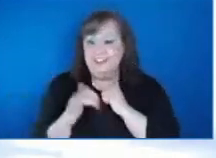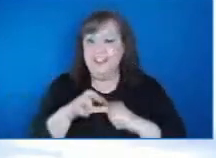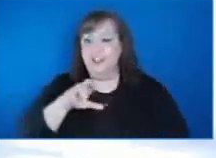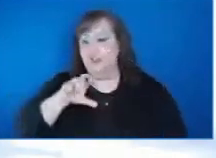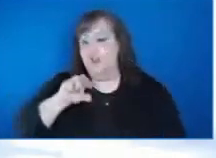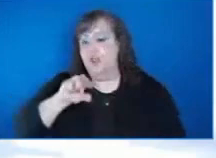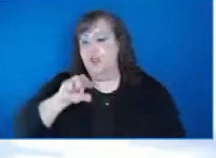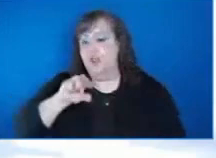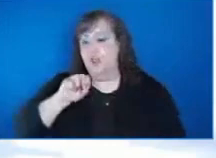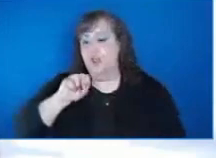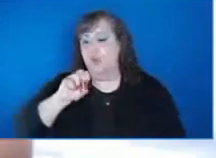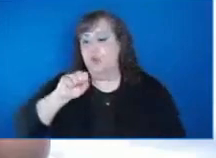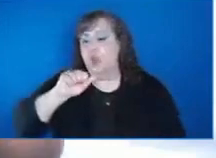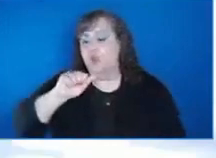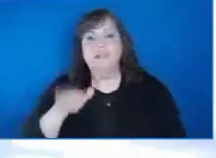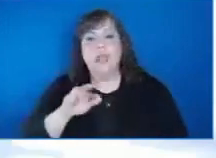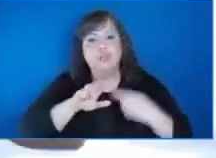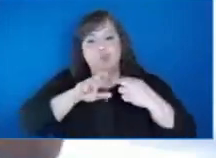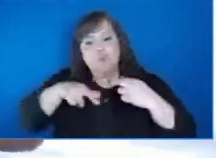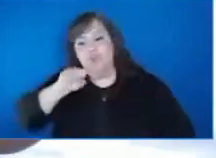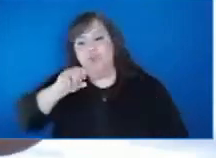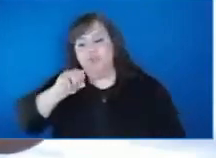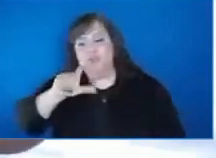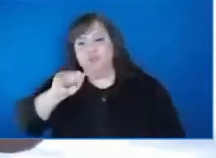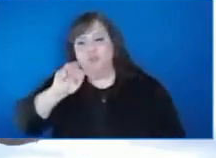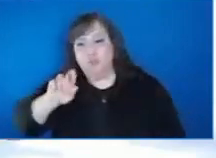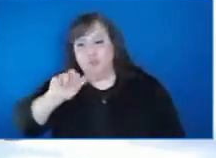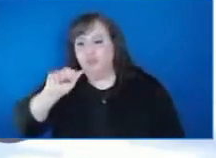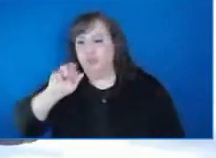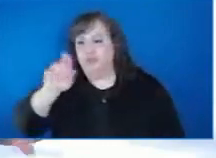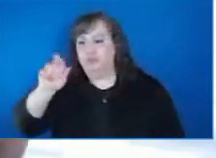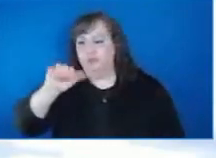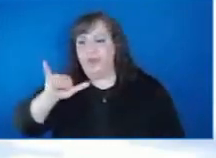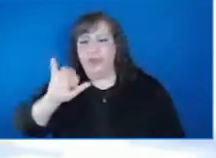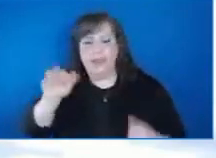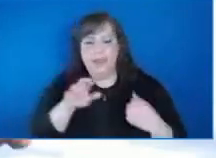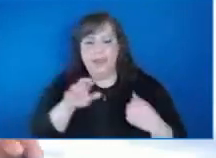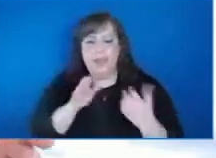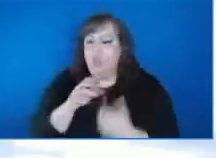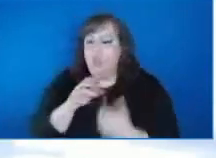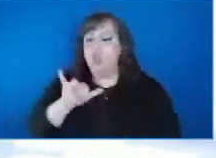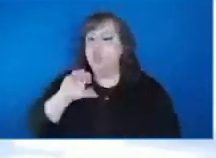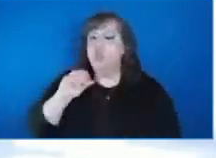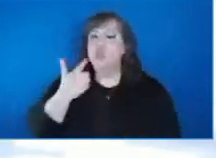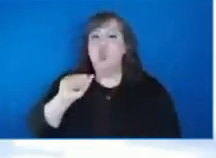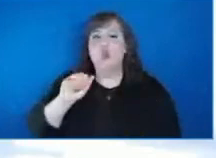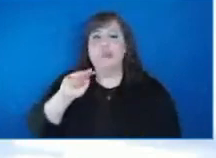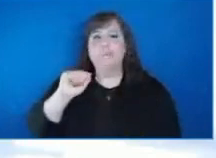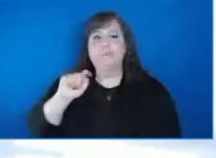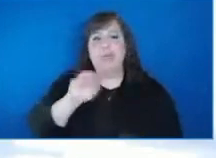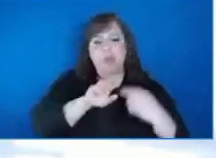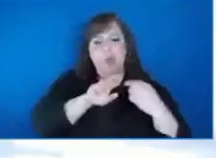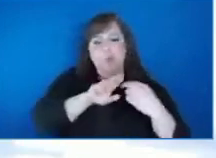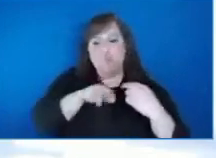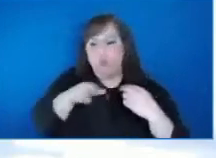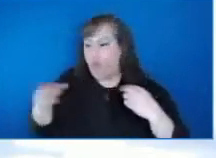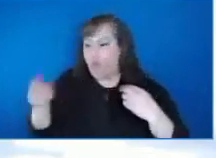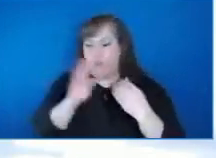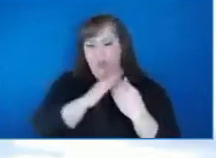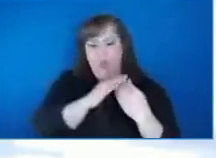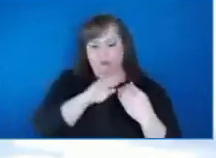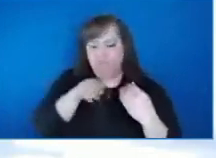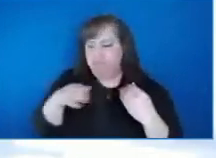arrays. Those are really cool because they literally roll out like a yoga mat, and those are solar arrays. We have our NEXI